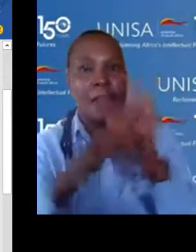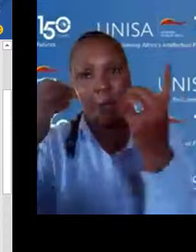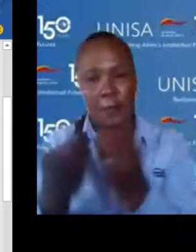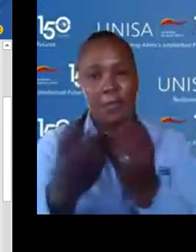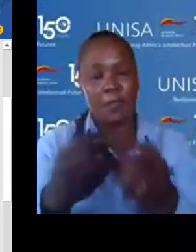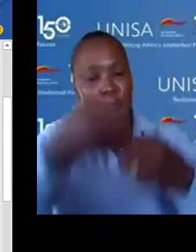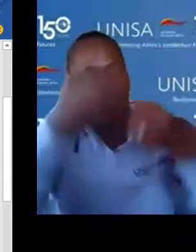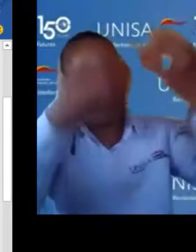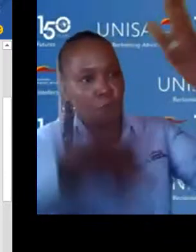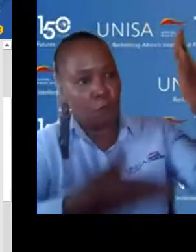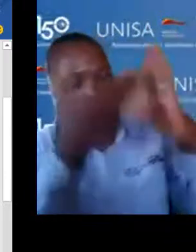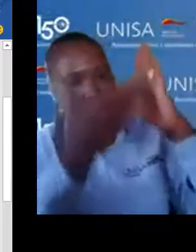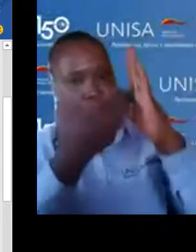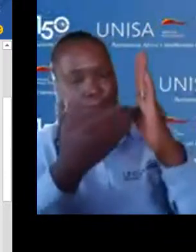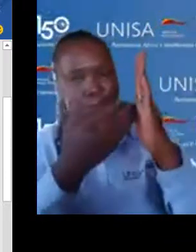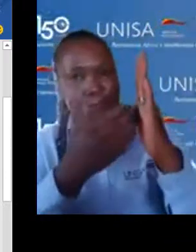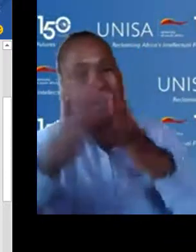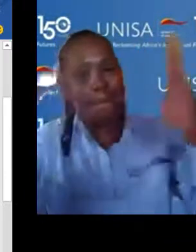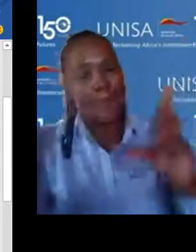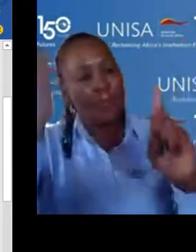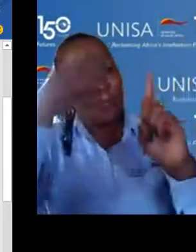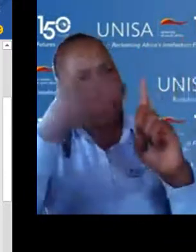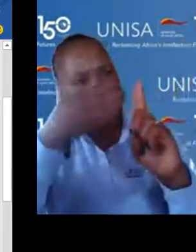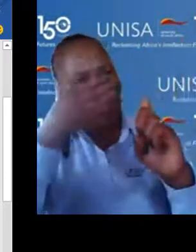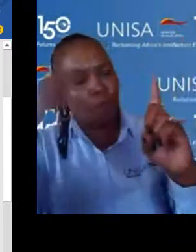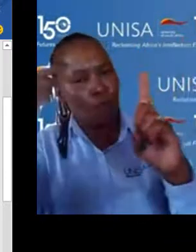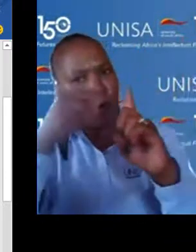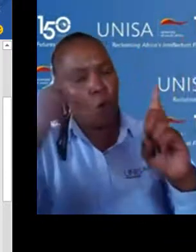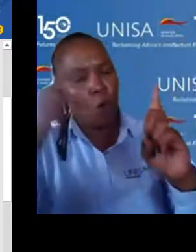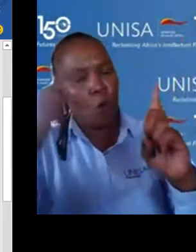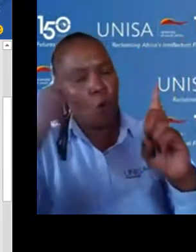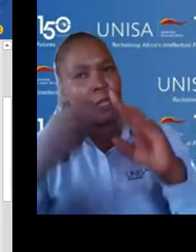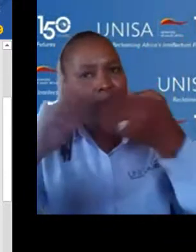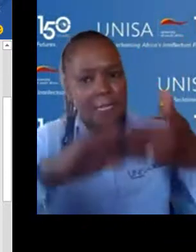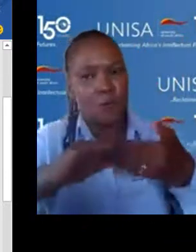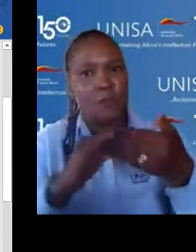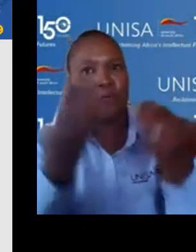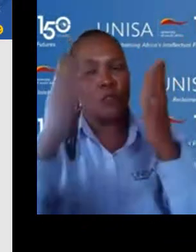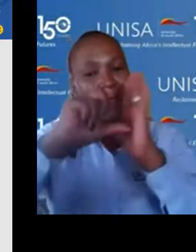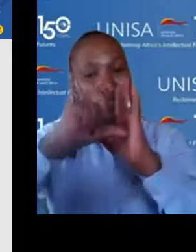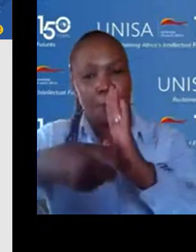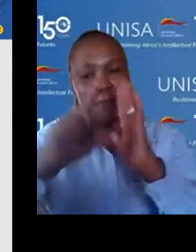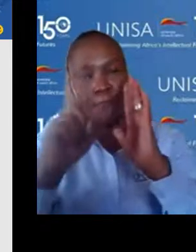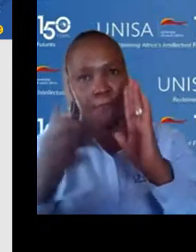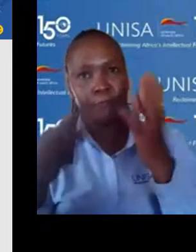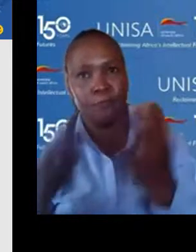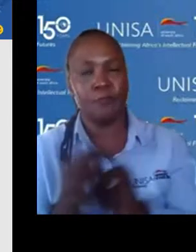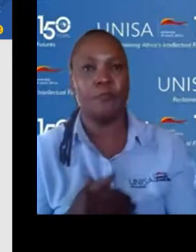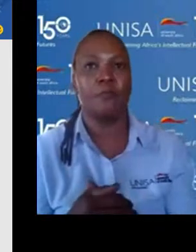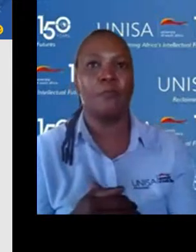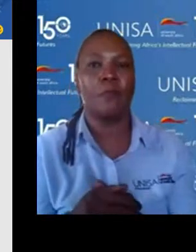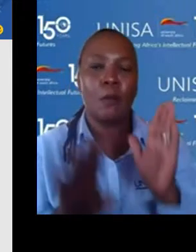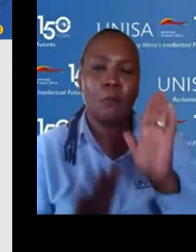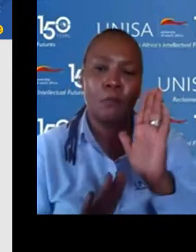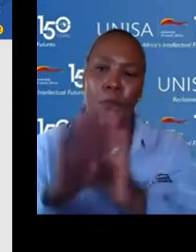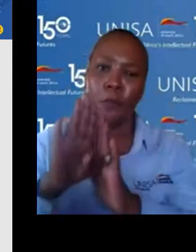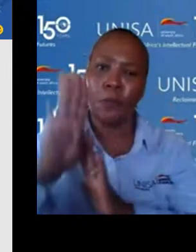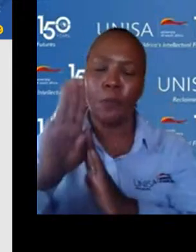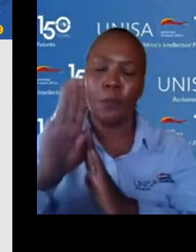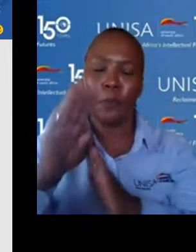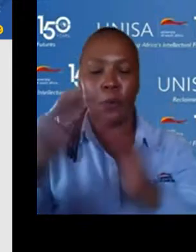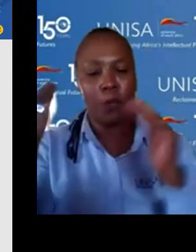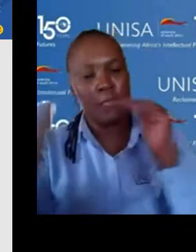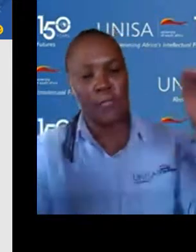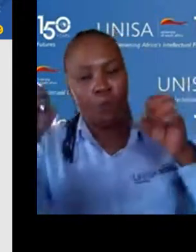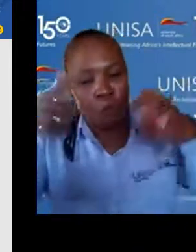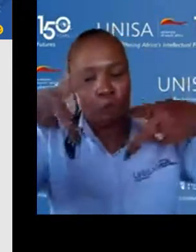aims of the Association for Students with Disabilities. promote equal opportunities